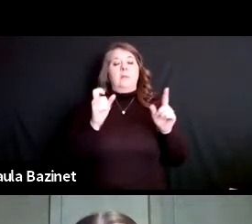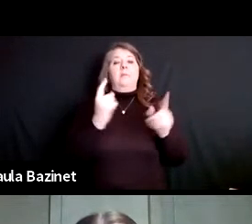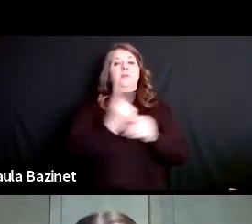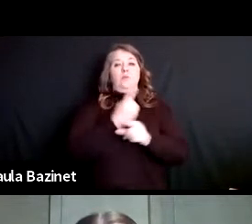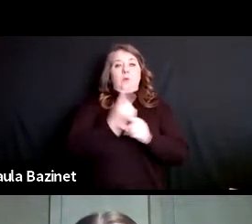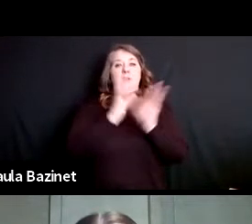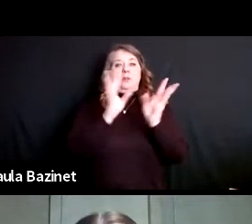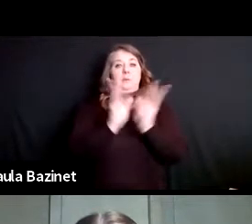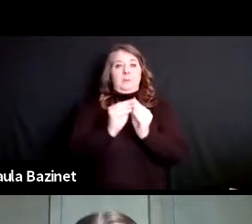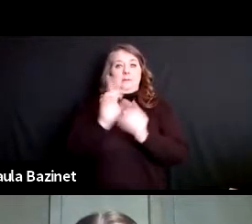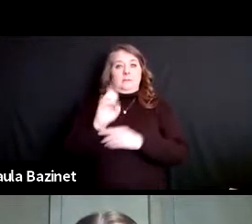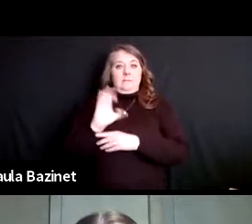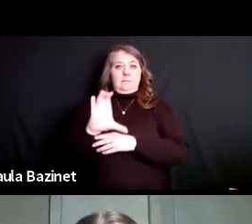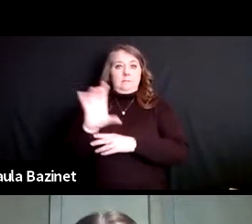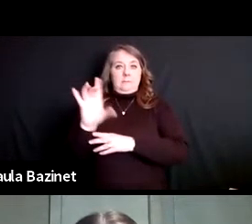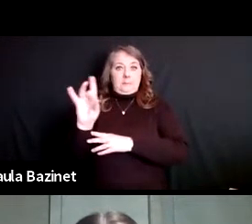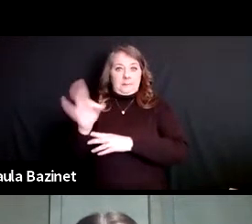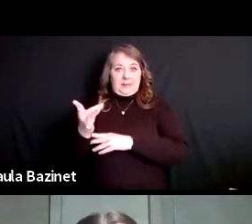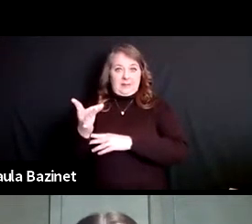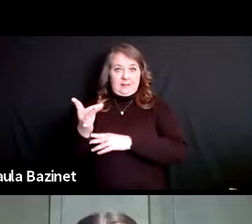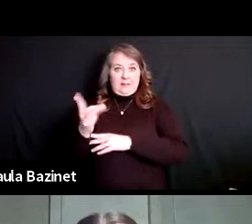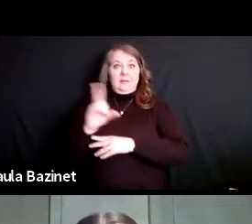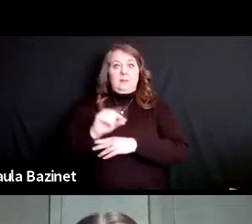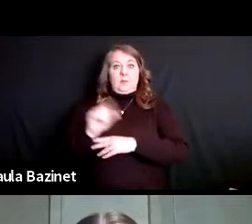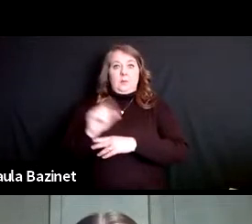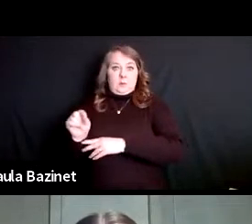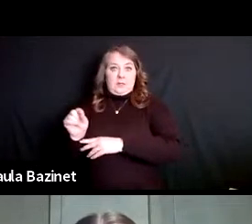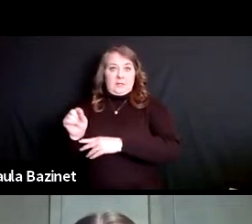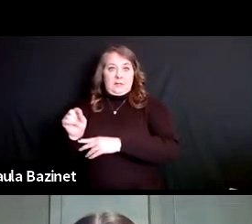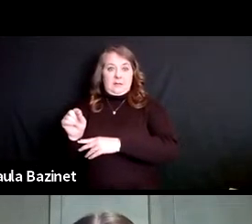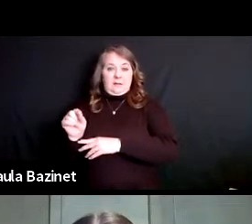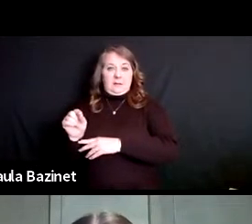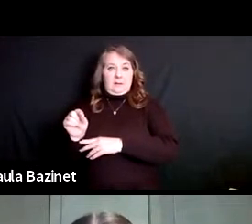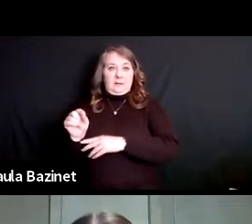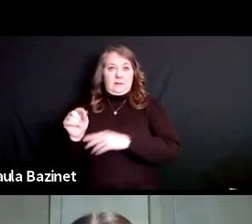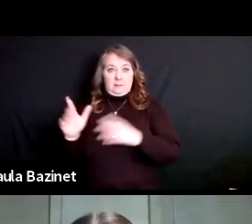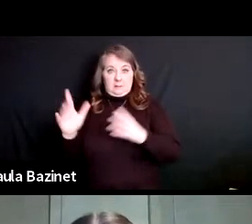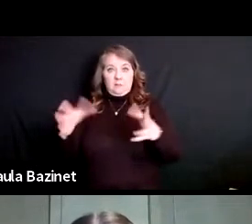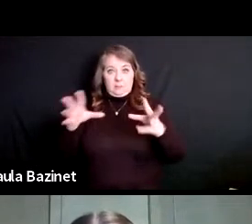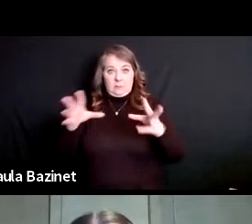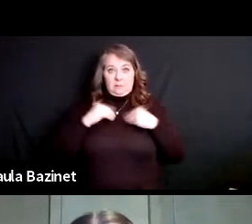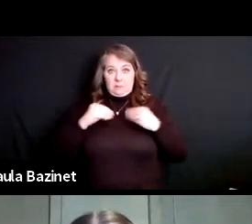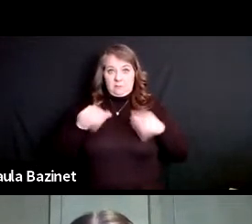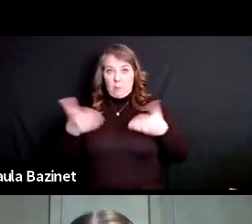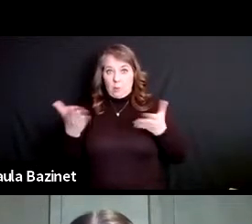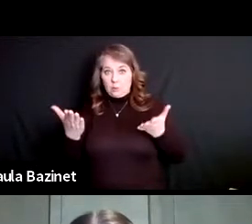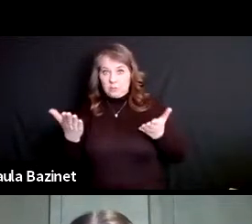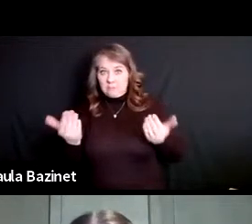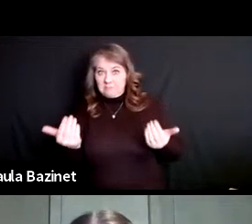regular meeting of December 8th, 2020. I would entertain a motion.